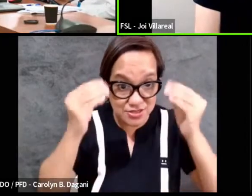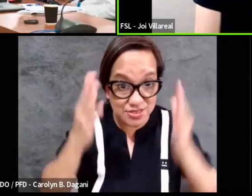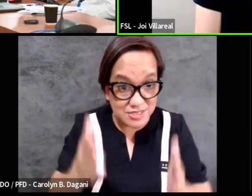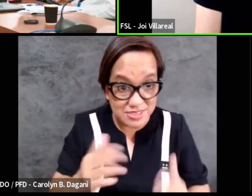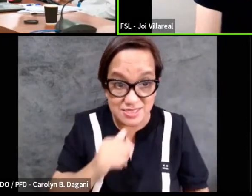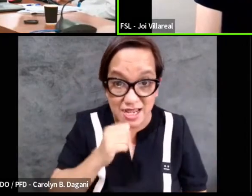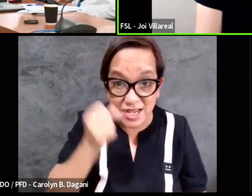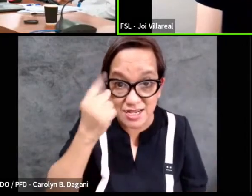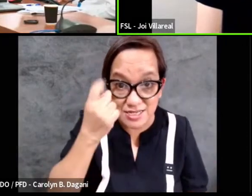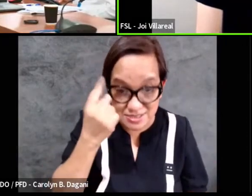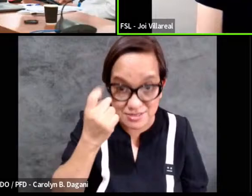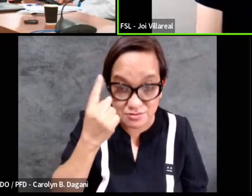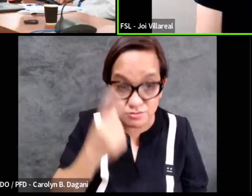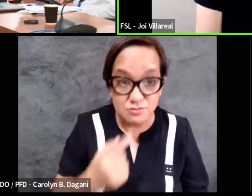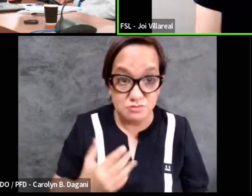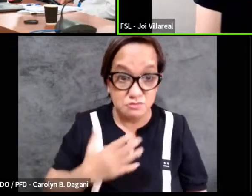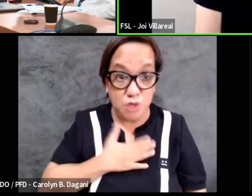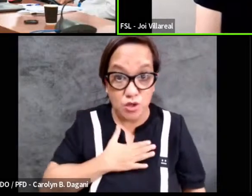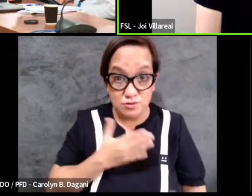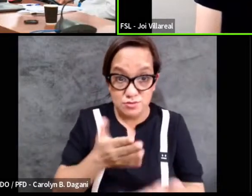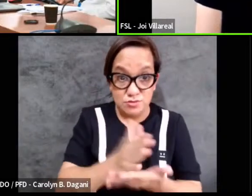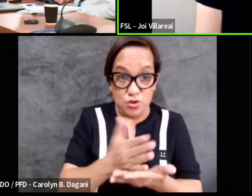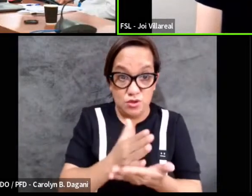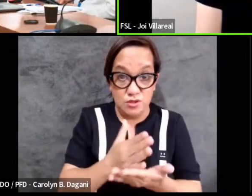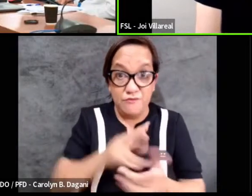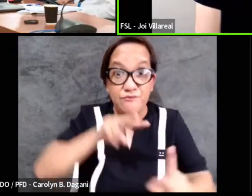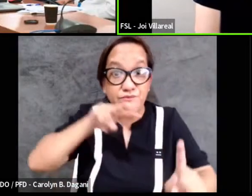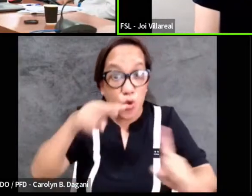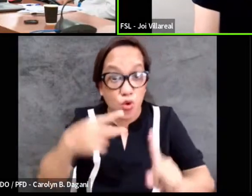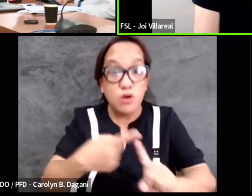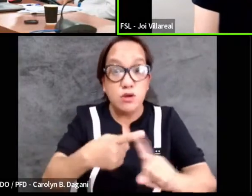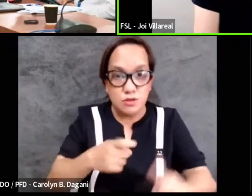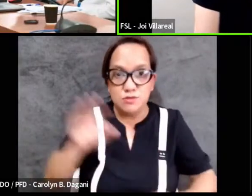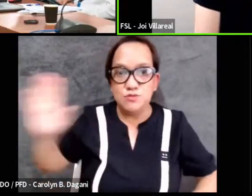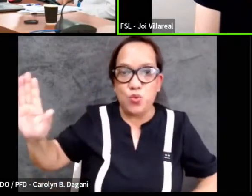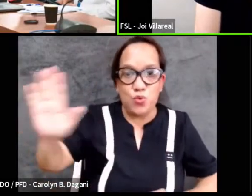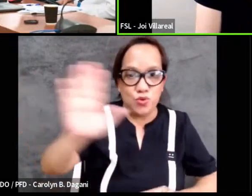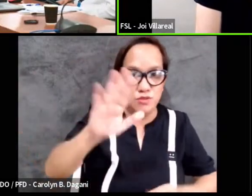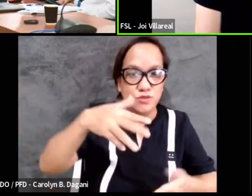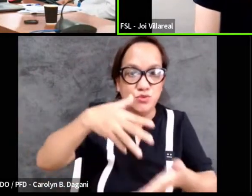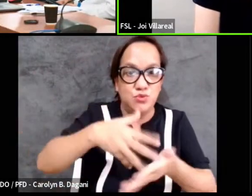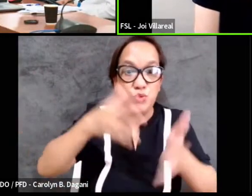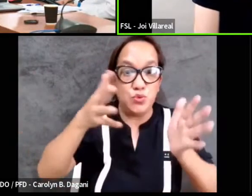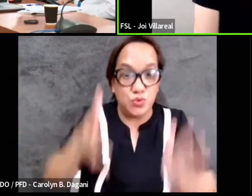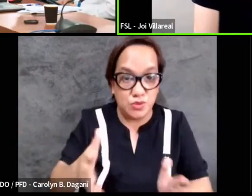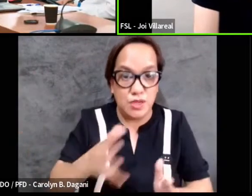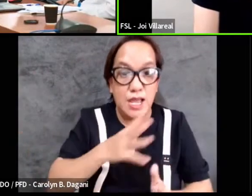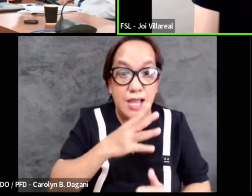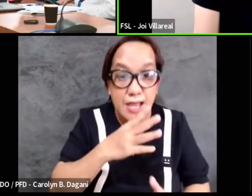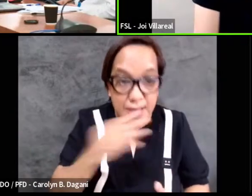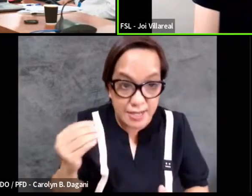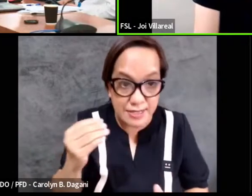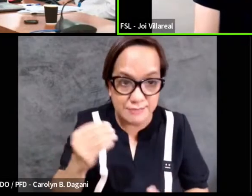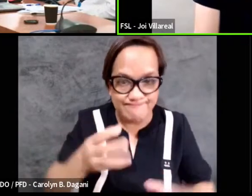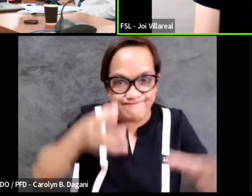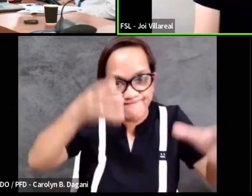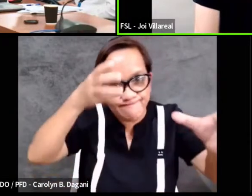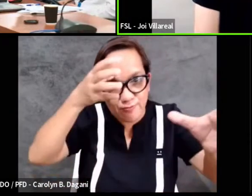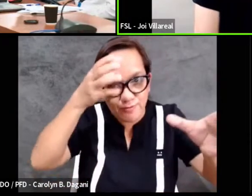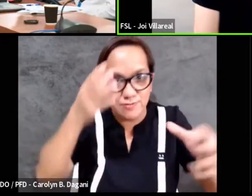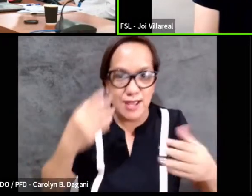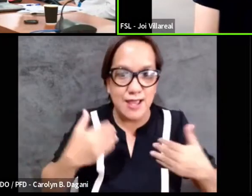to be taught in a language that you don't understand, and to miss a lot of information and have